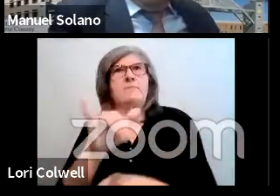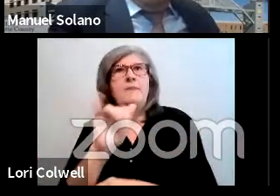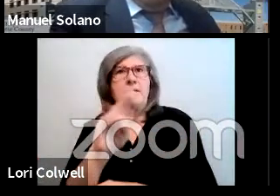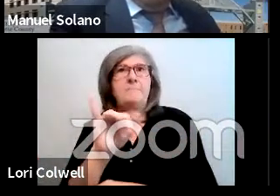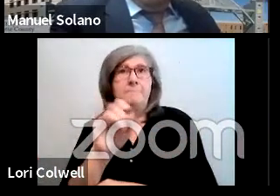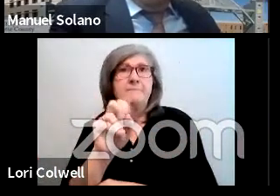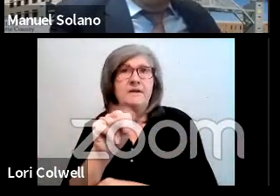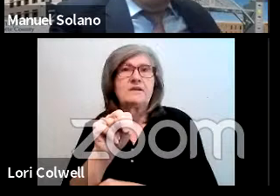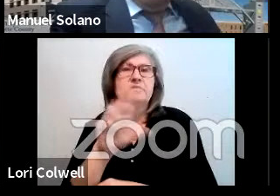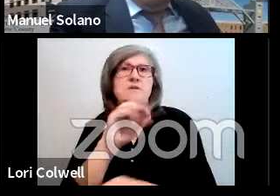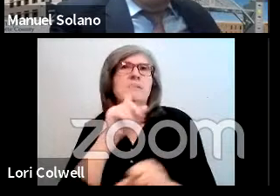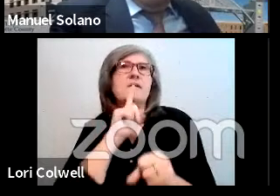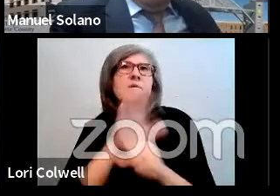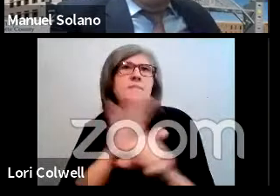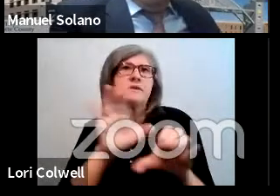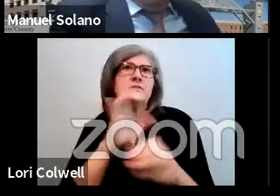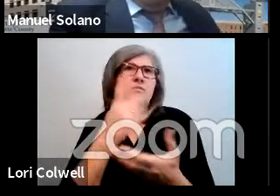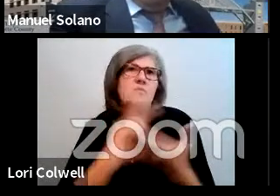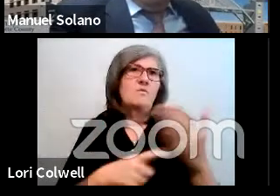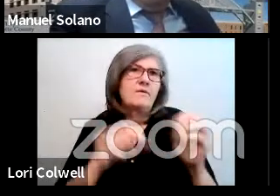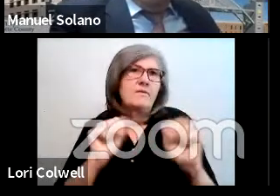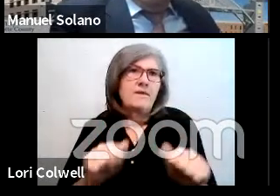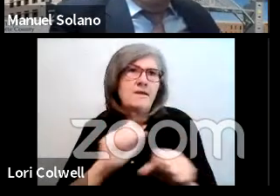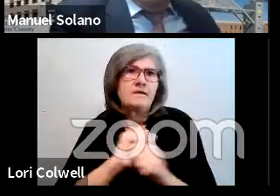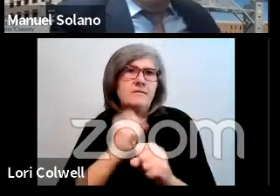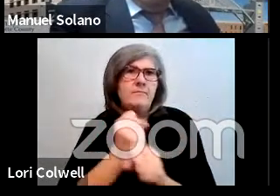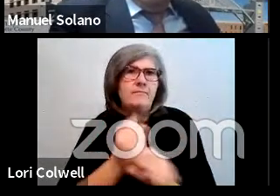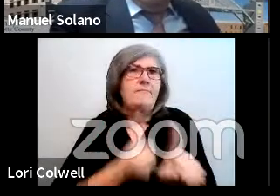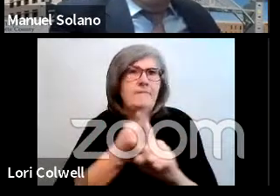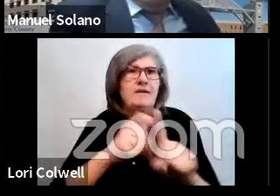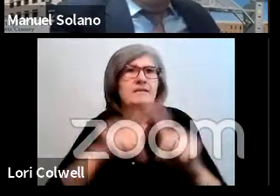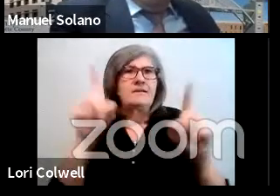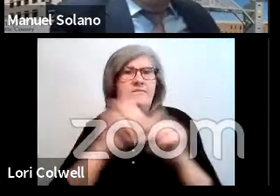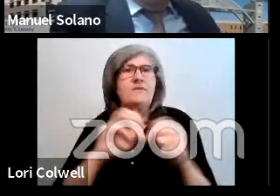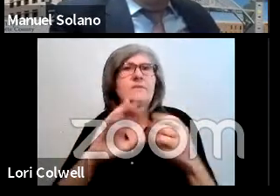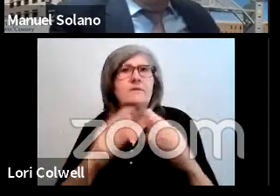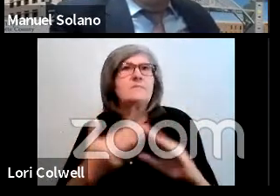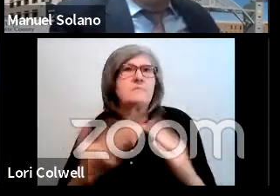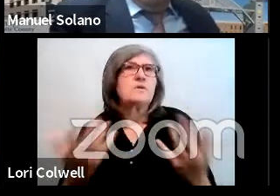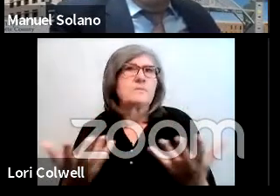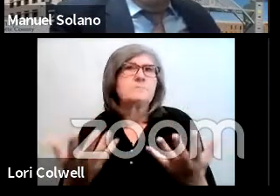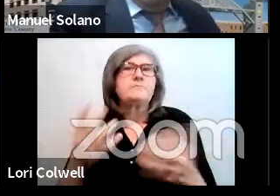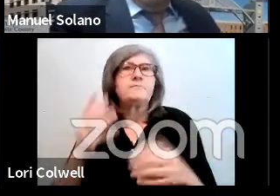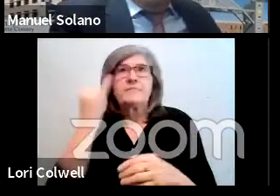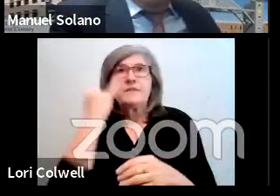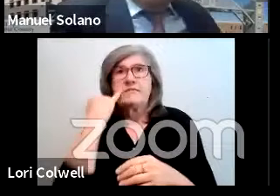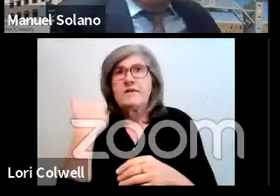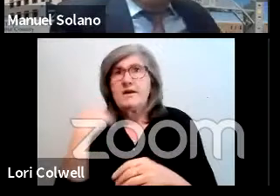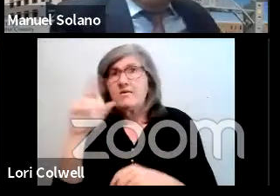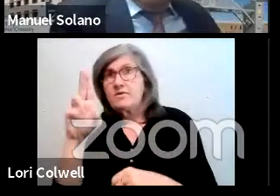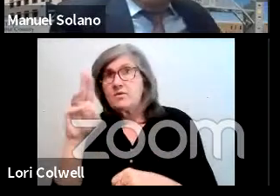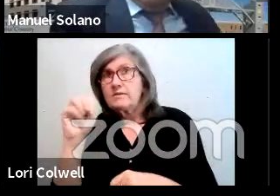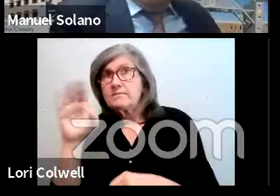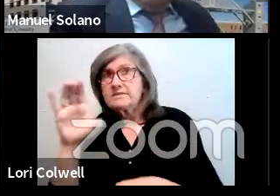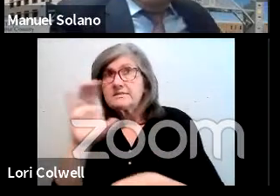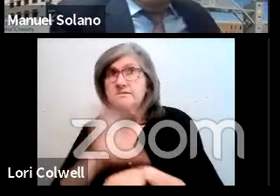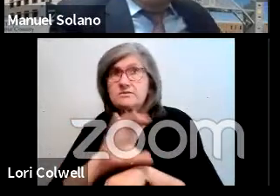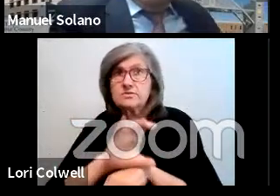just committed to doing what they can to make a difference in their communities. So if you have a UMC church